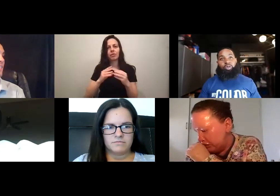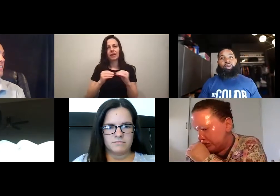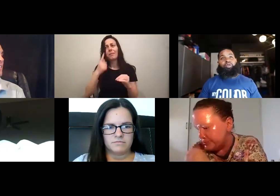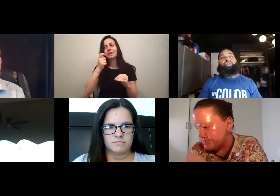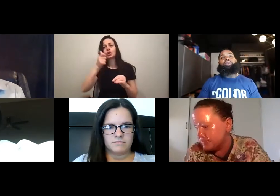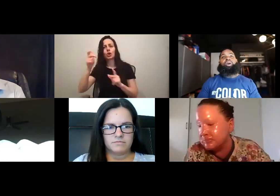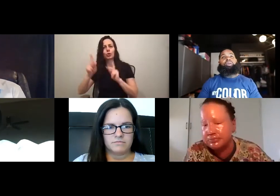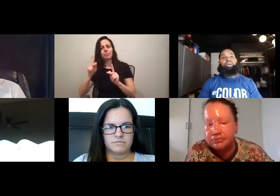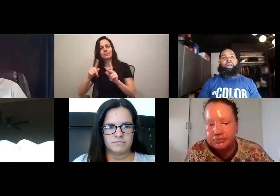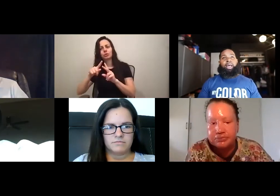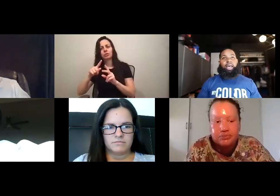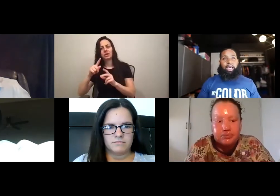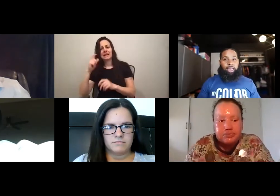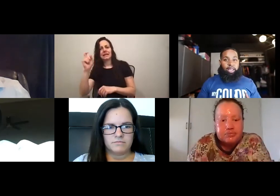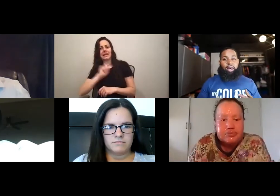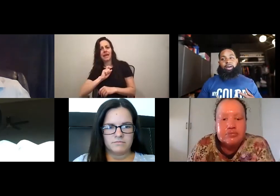it for me for so long.